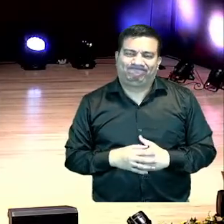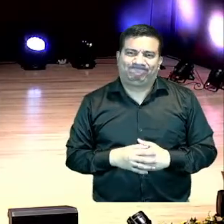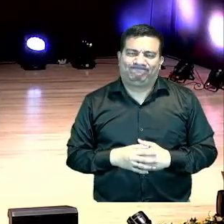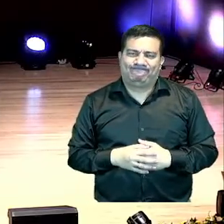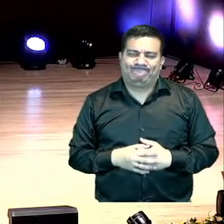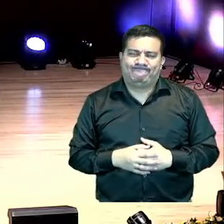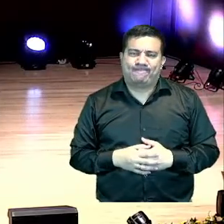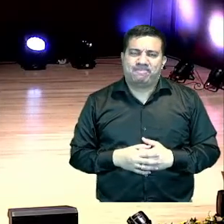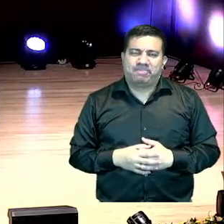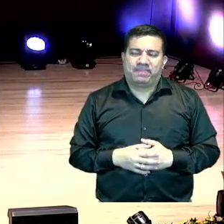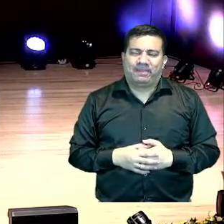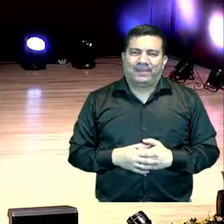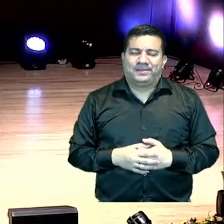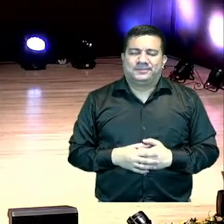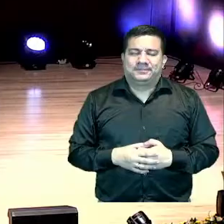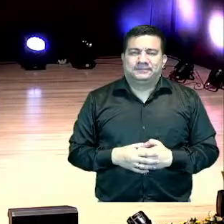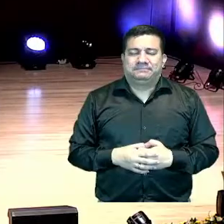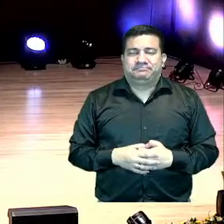And